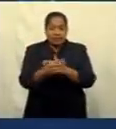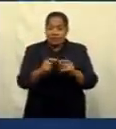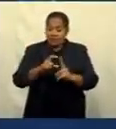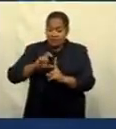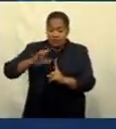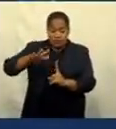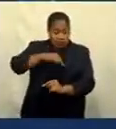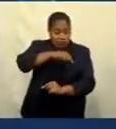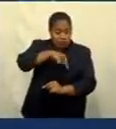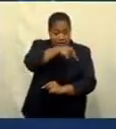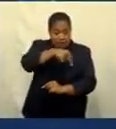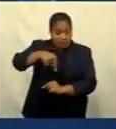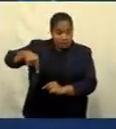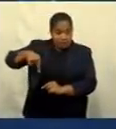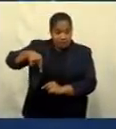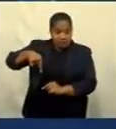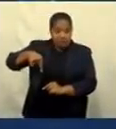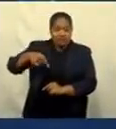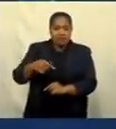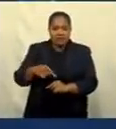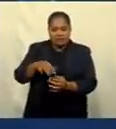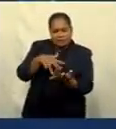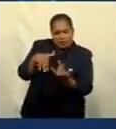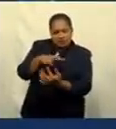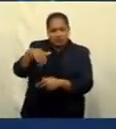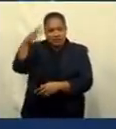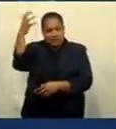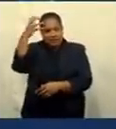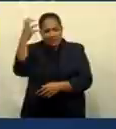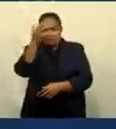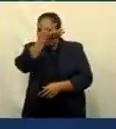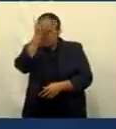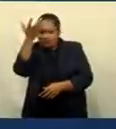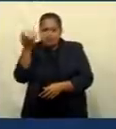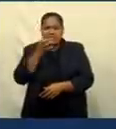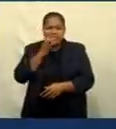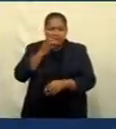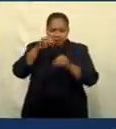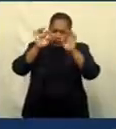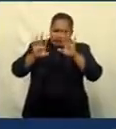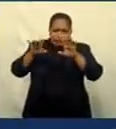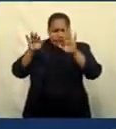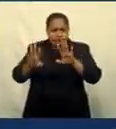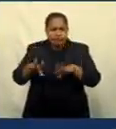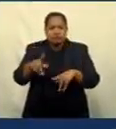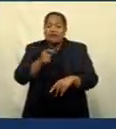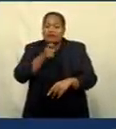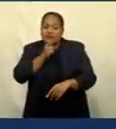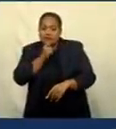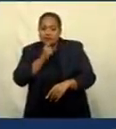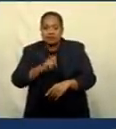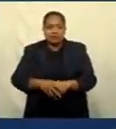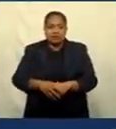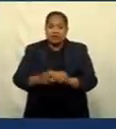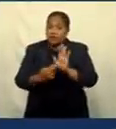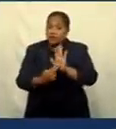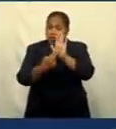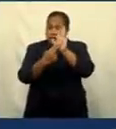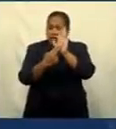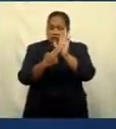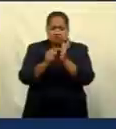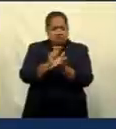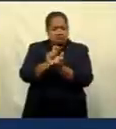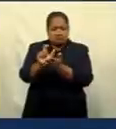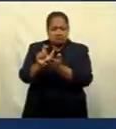from Pacific Harbour to Suva, a mixture of sun and clouds with brief showers in the late afternoon. Up north, mainly clear and